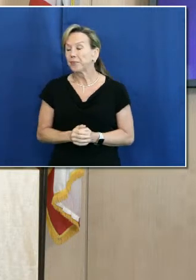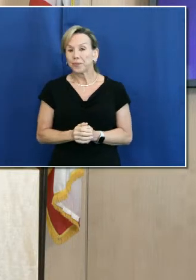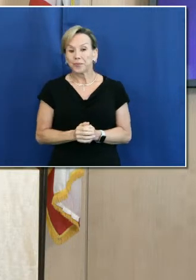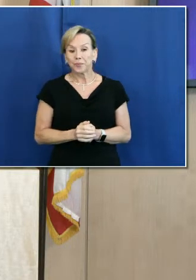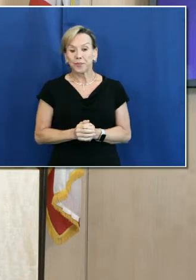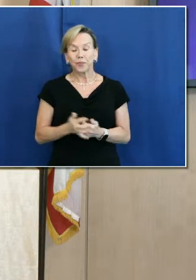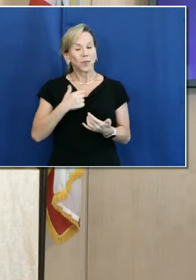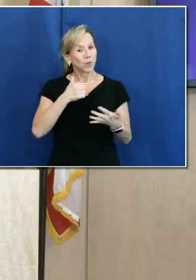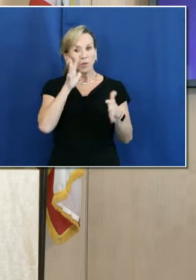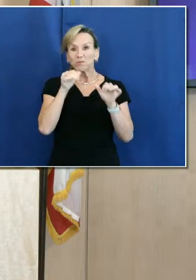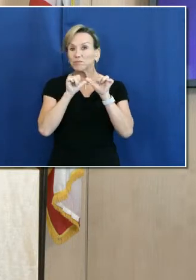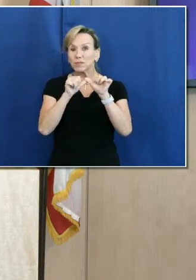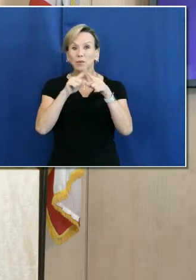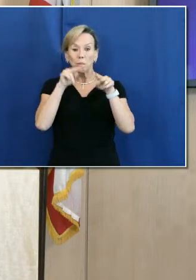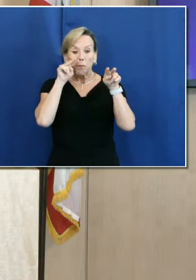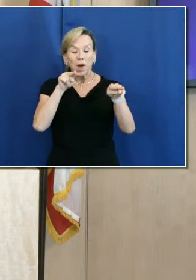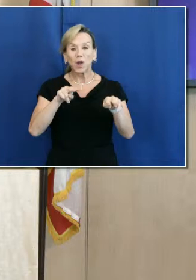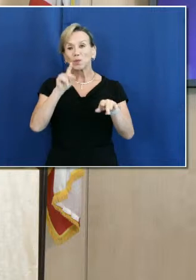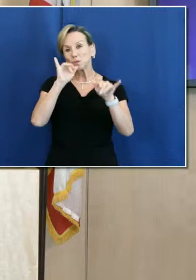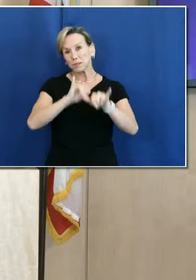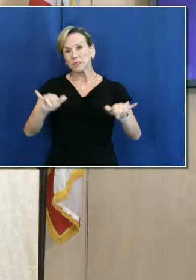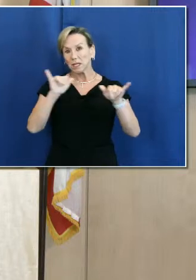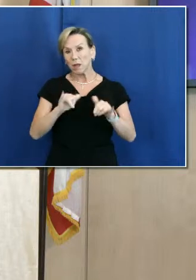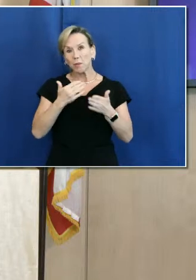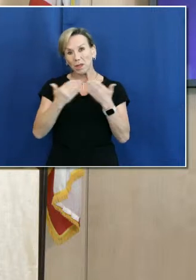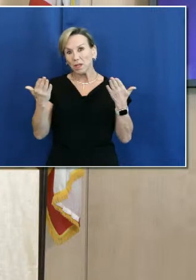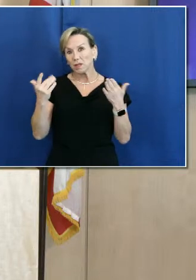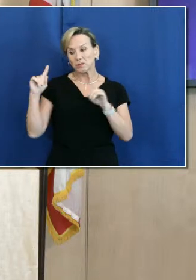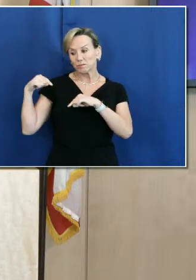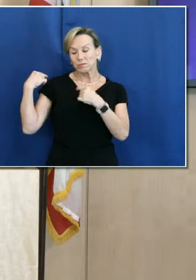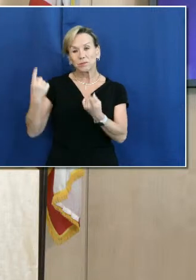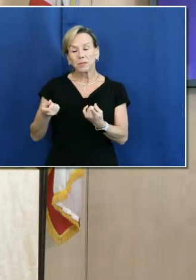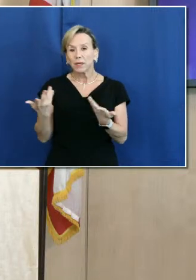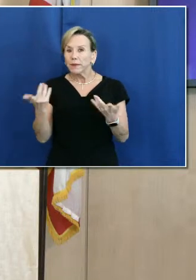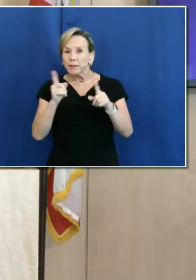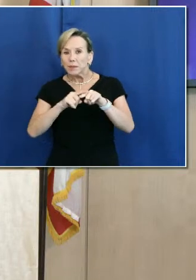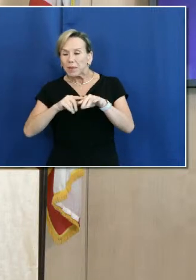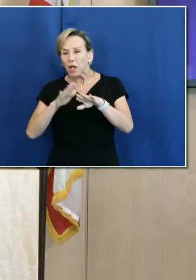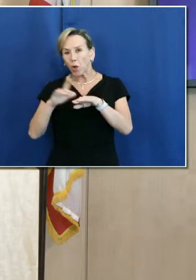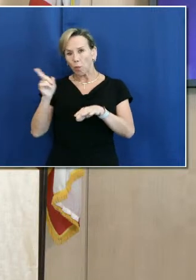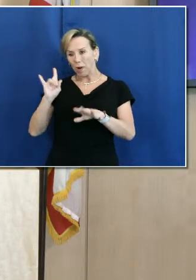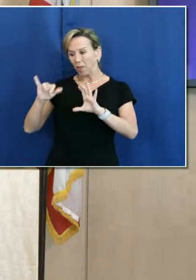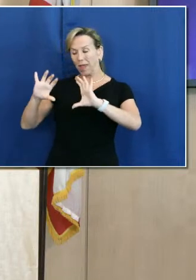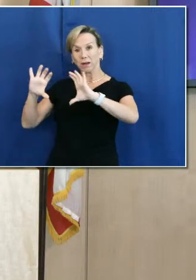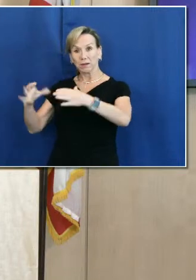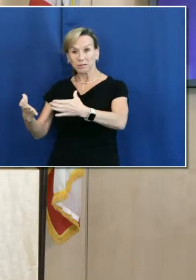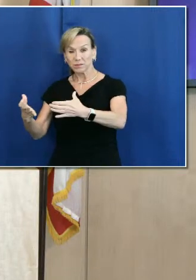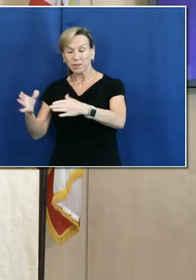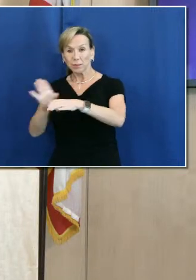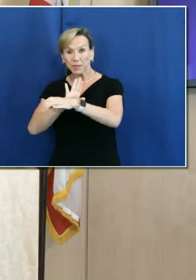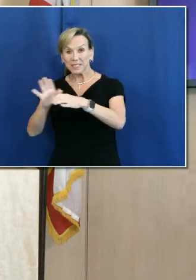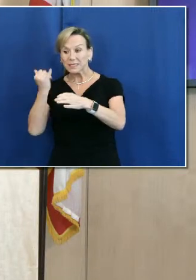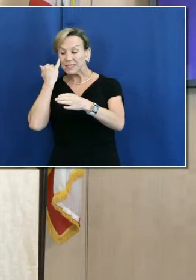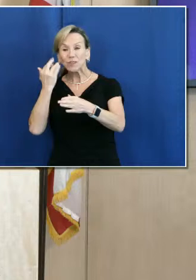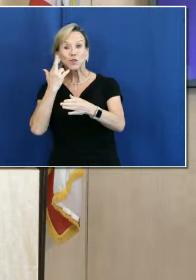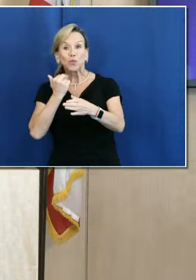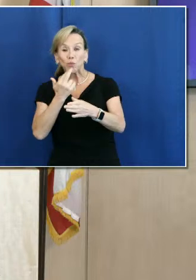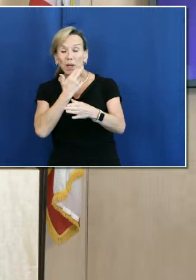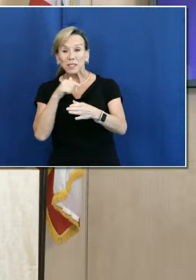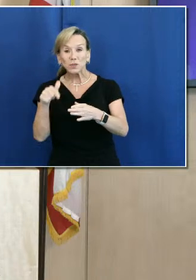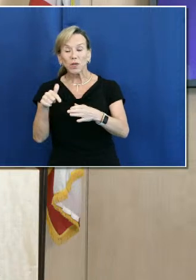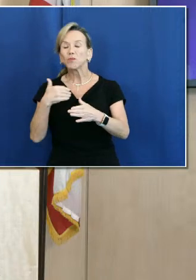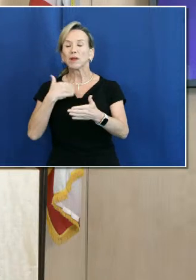continue to monitor and do the same things we have always been doing in terms of depending on where the sector is. If it's restaurants, we have a